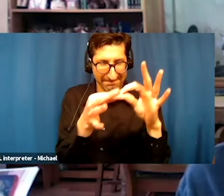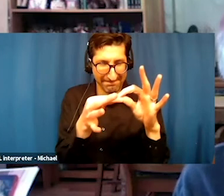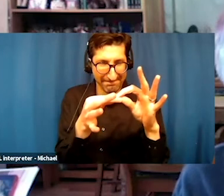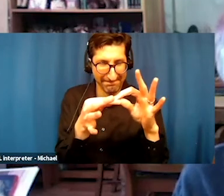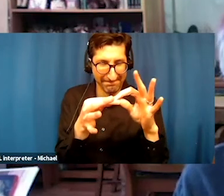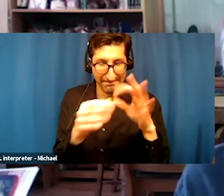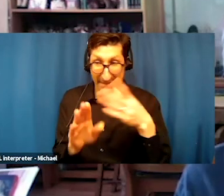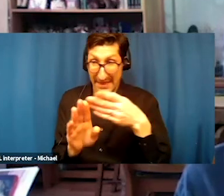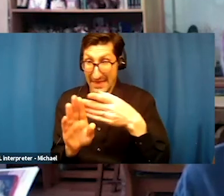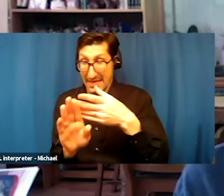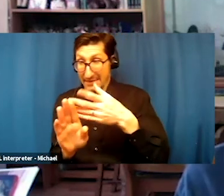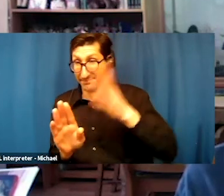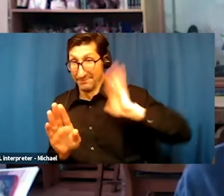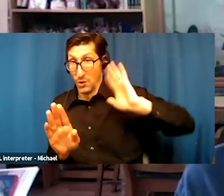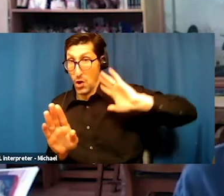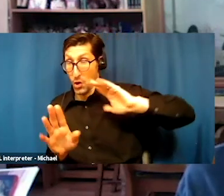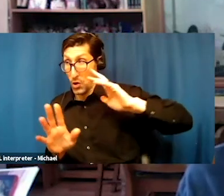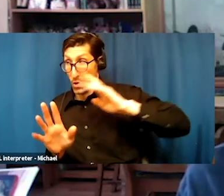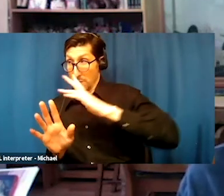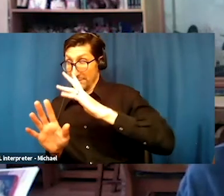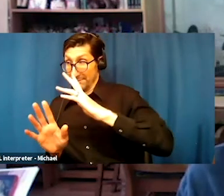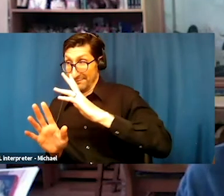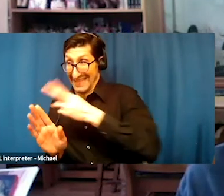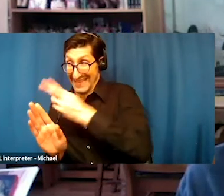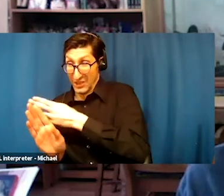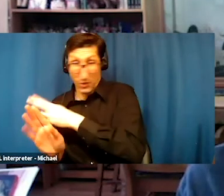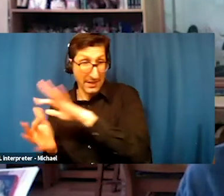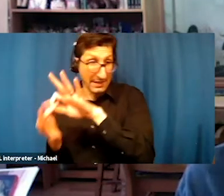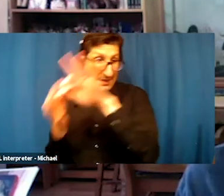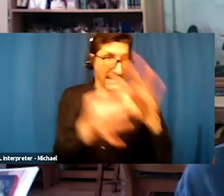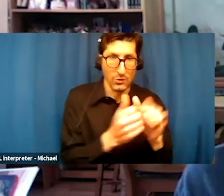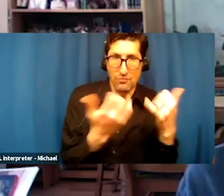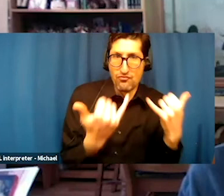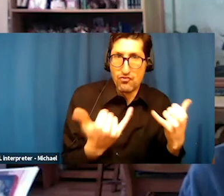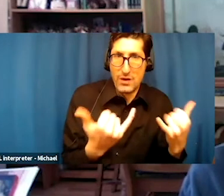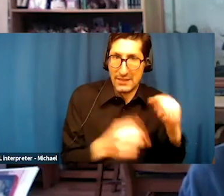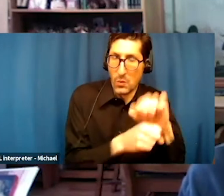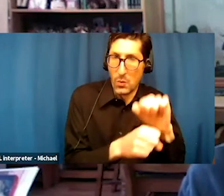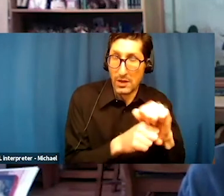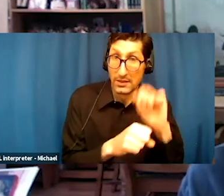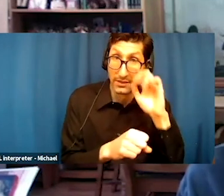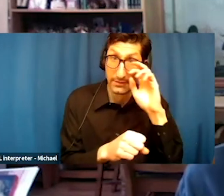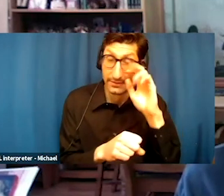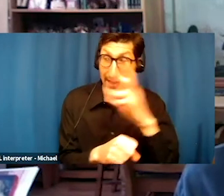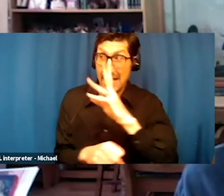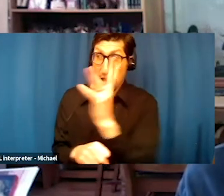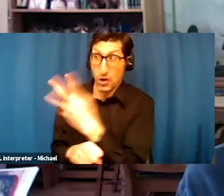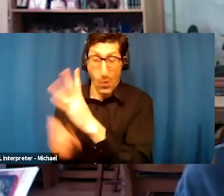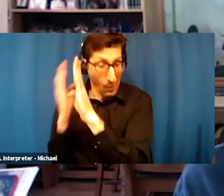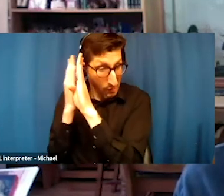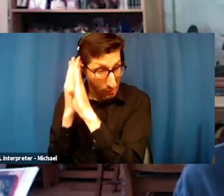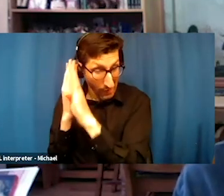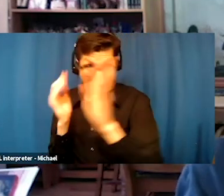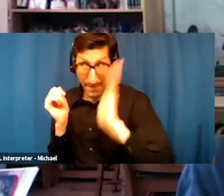the past with, with the efforts of the present to not run away from the past, but to recontextualize